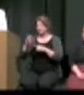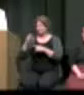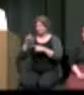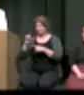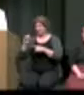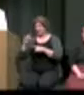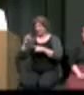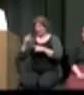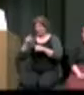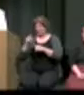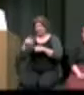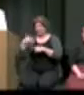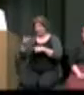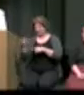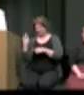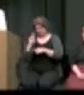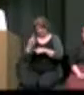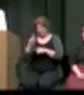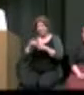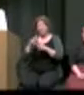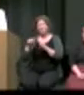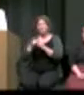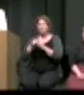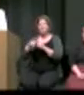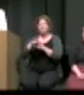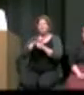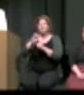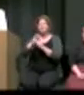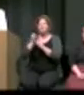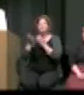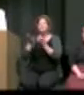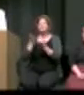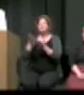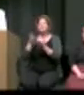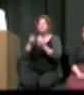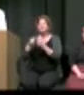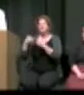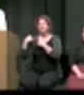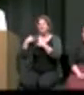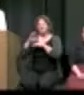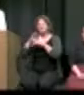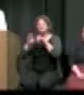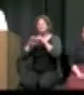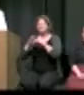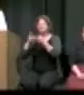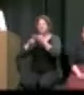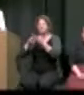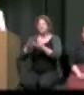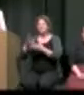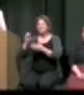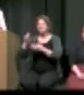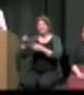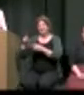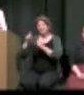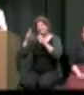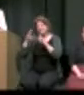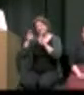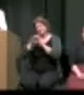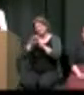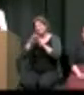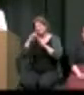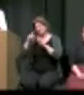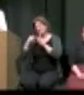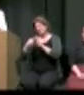me, and he's working with Sevenson Environmental Services. They are the construction contractor, and he has a lot of awesome pictures to show